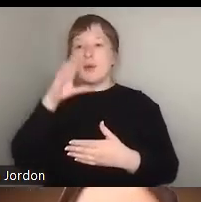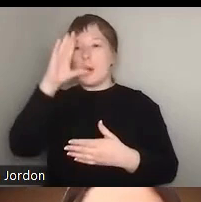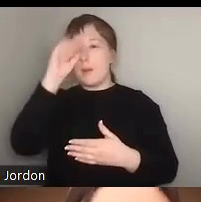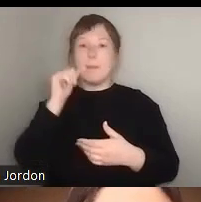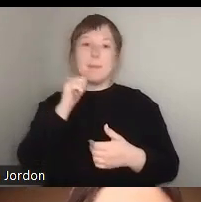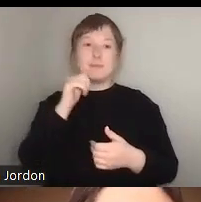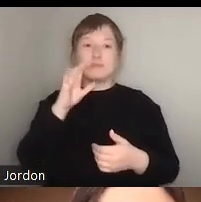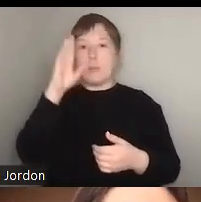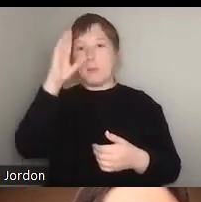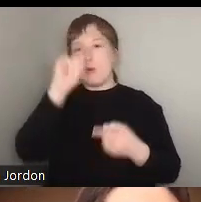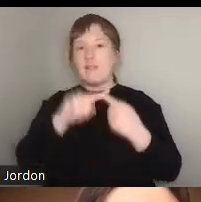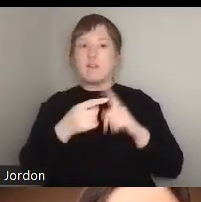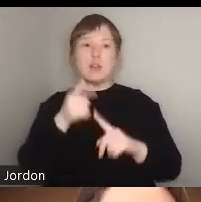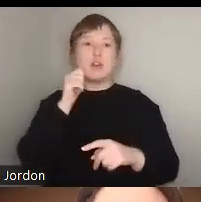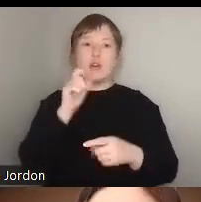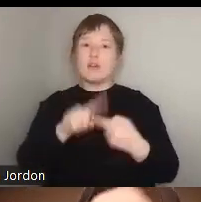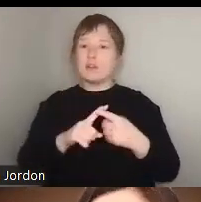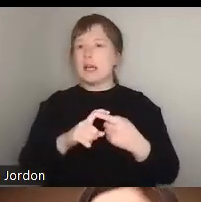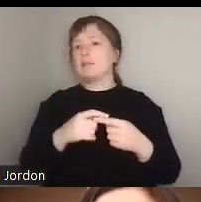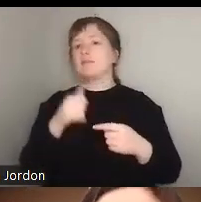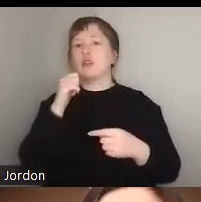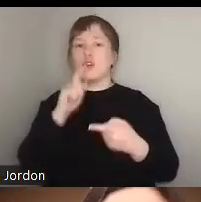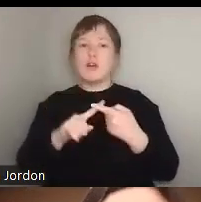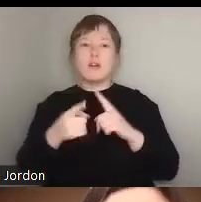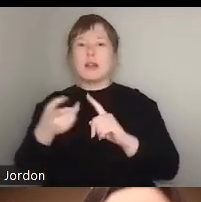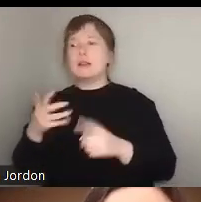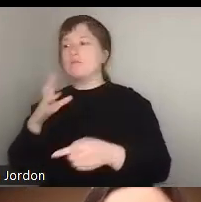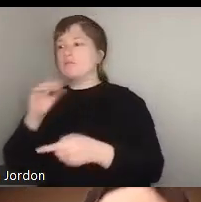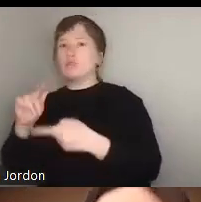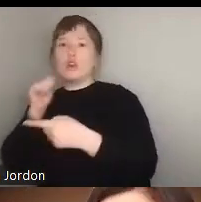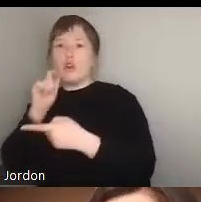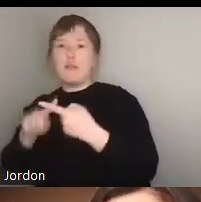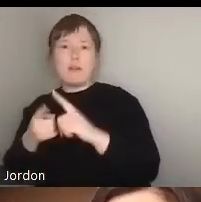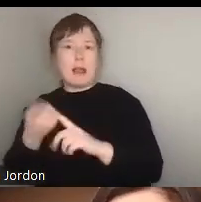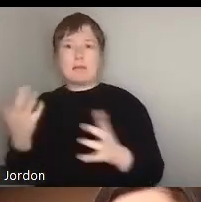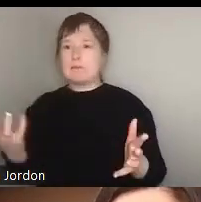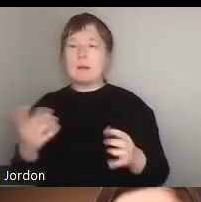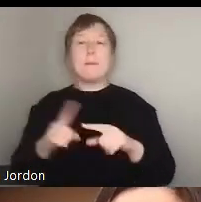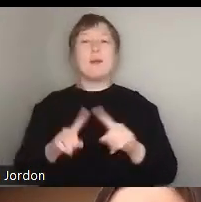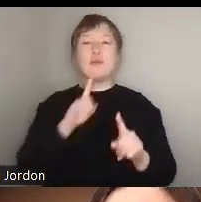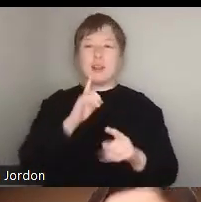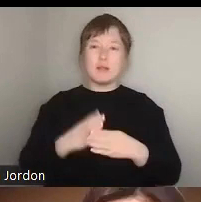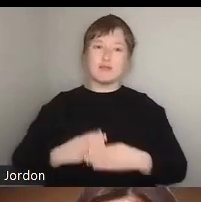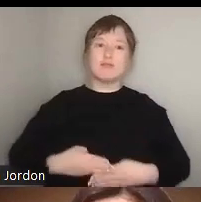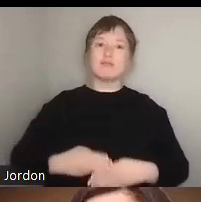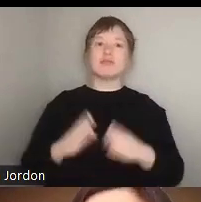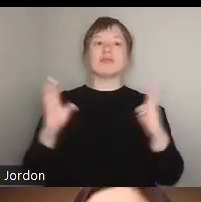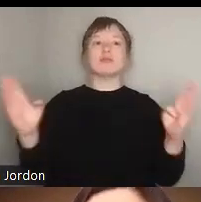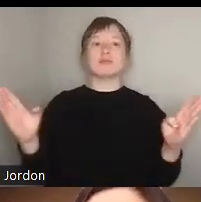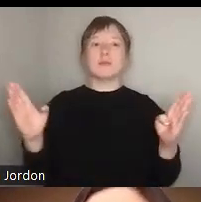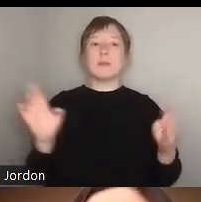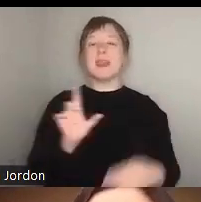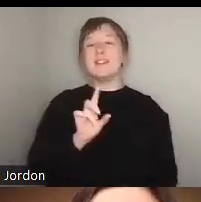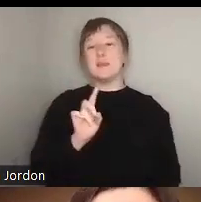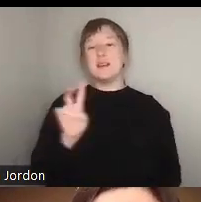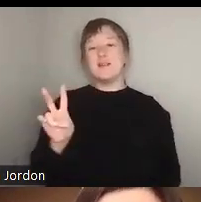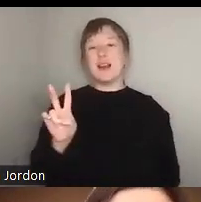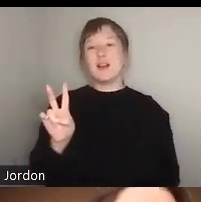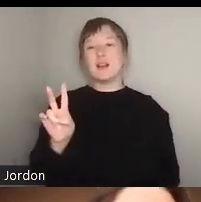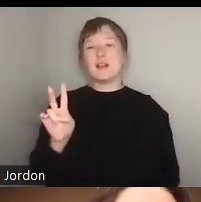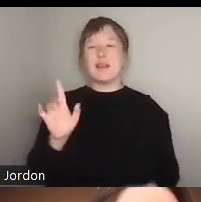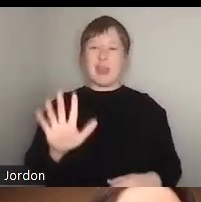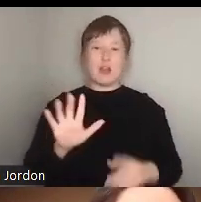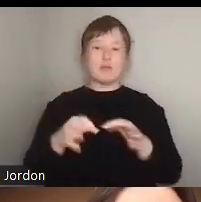girlfriend. But domestic violence is actually pretty broad. The definition of it does vary by